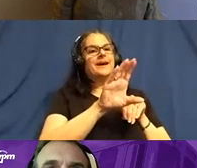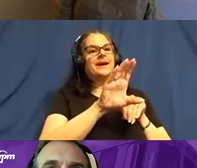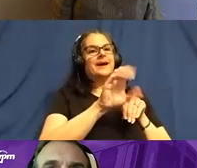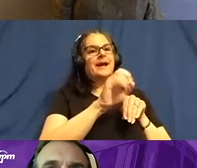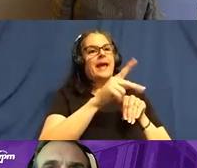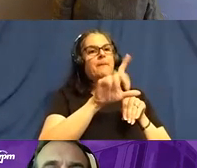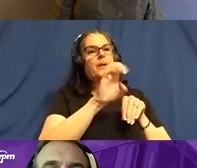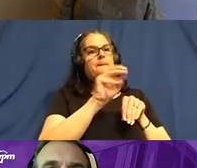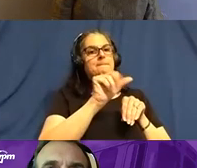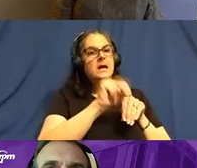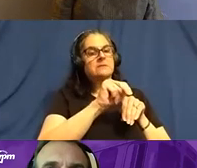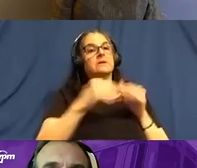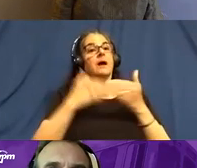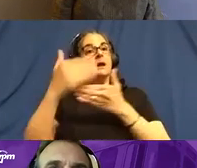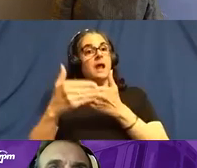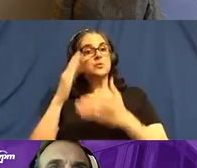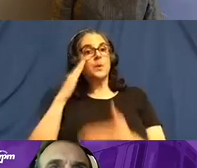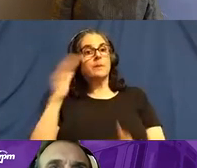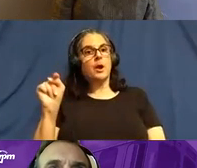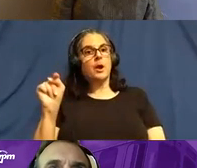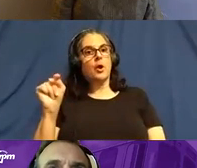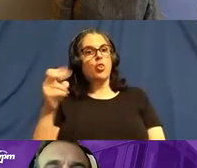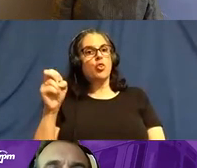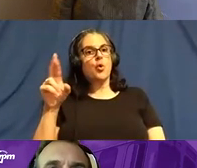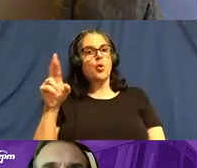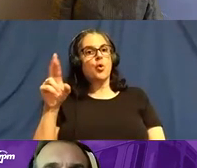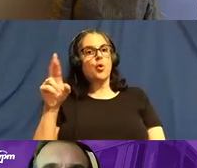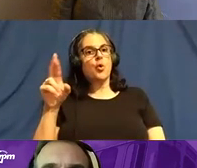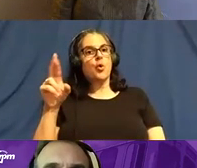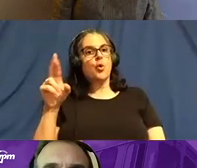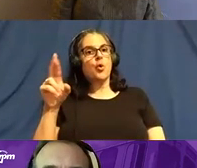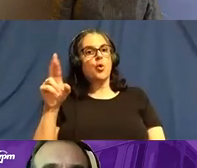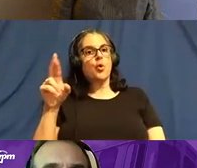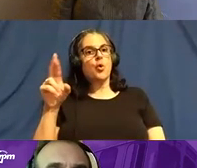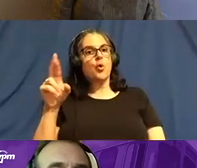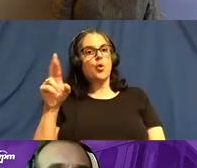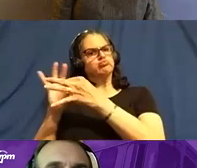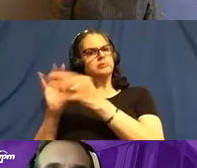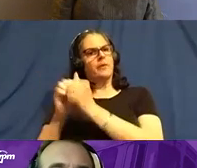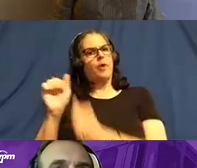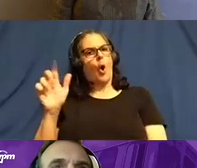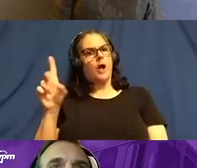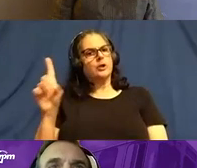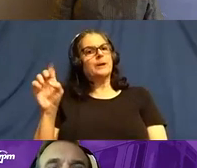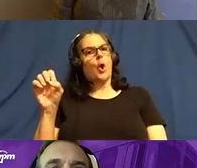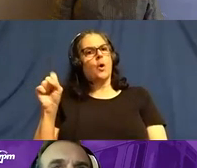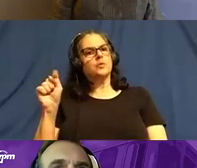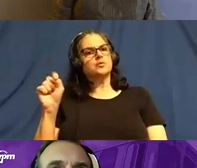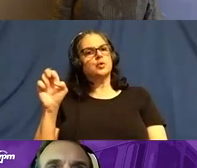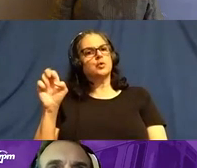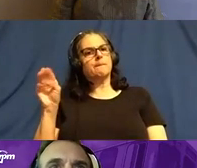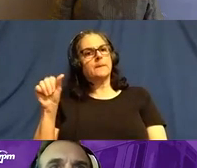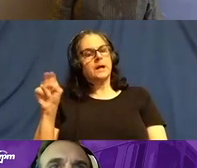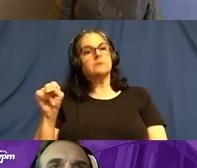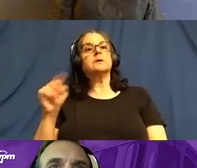very closely with Alderman Osterman. It also involves some signal and systems work that I won't get into too